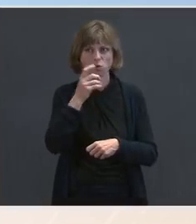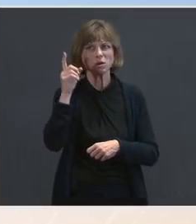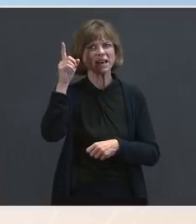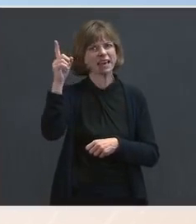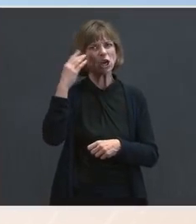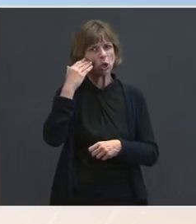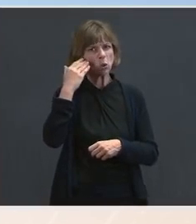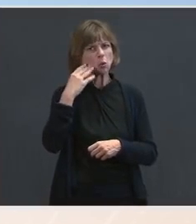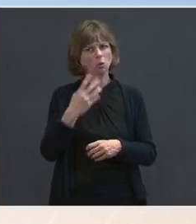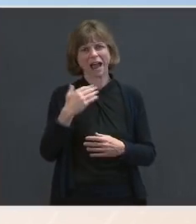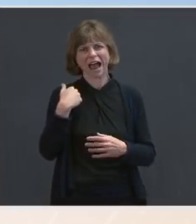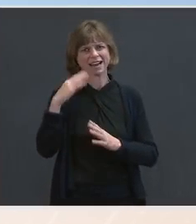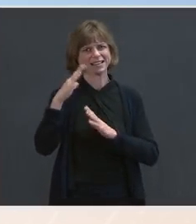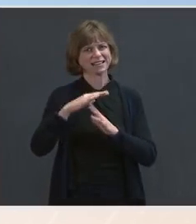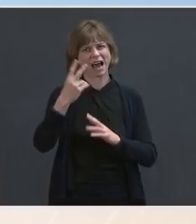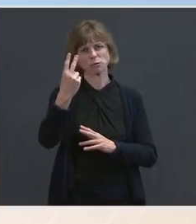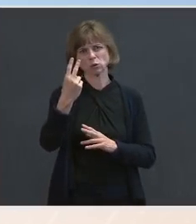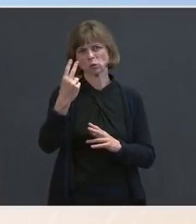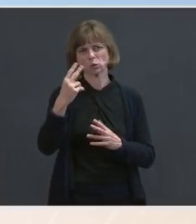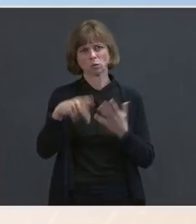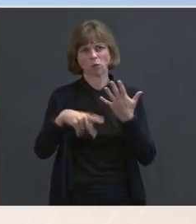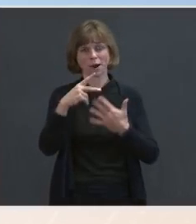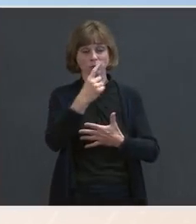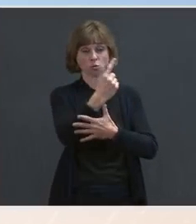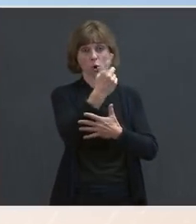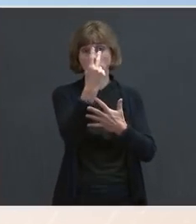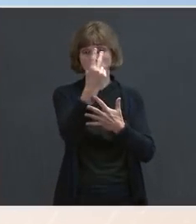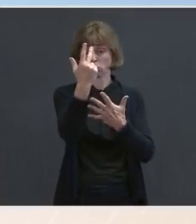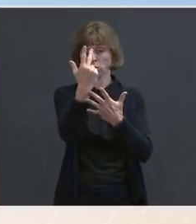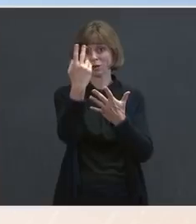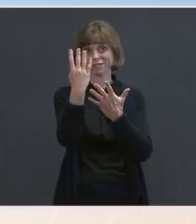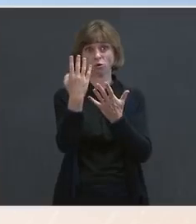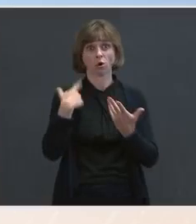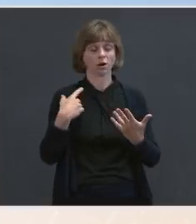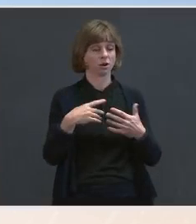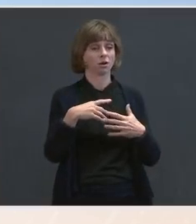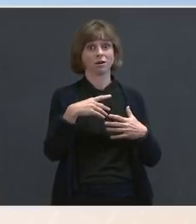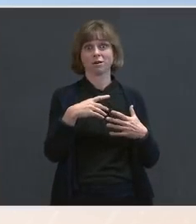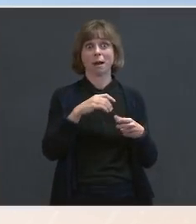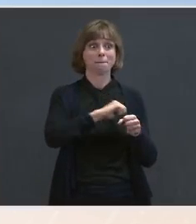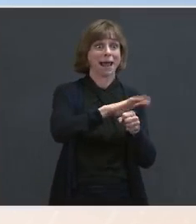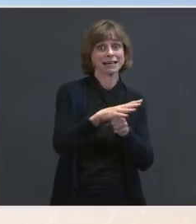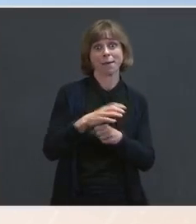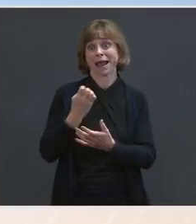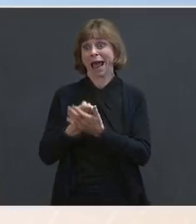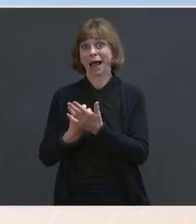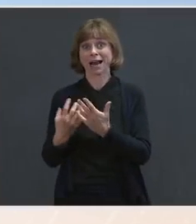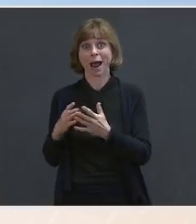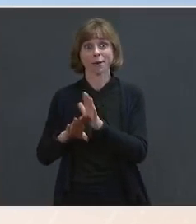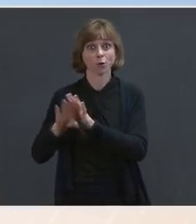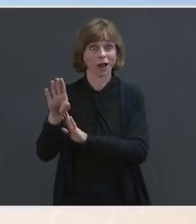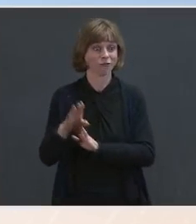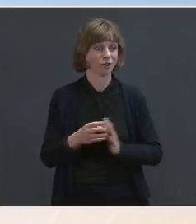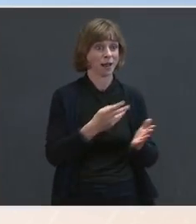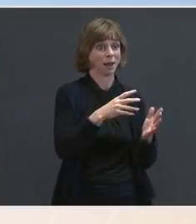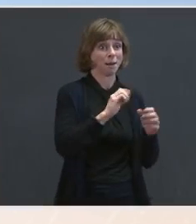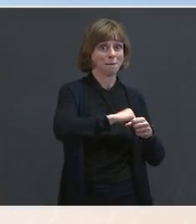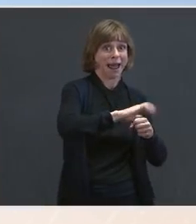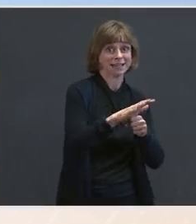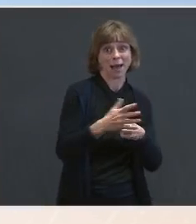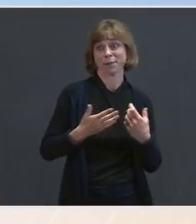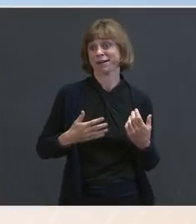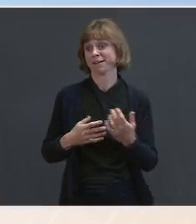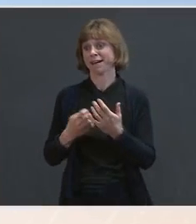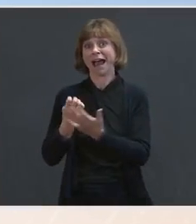2 priorities, his top 1, 2, 3, 4, pandemic, economic recovery, pandemic, economic recovery. And that is what this package is meant to